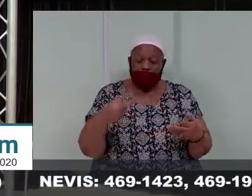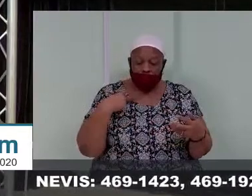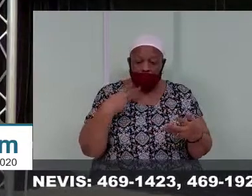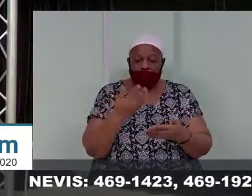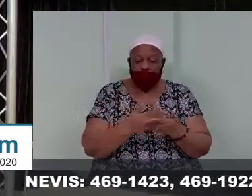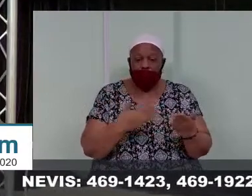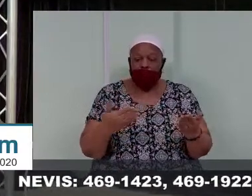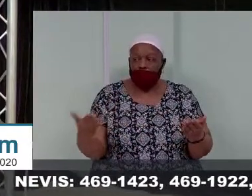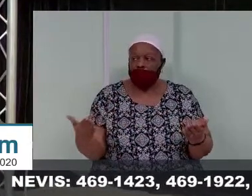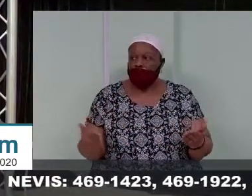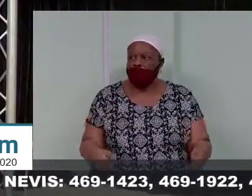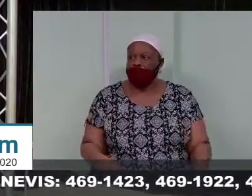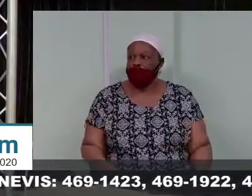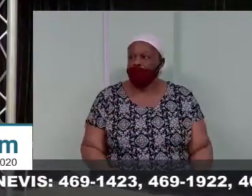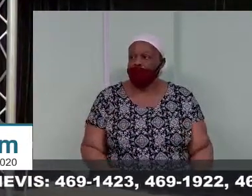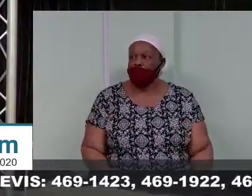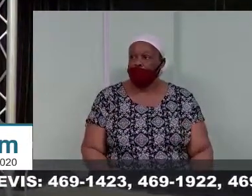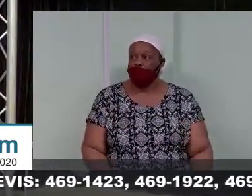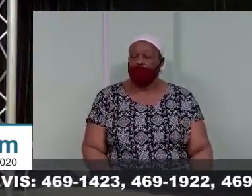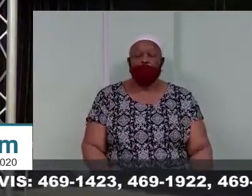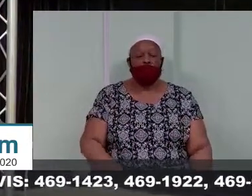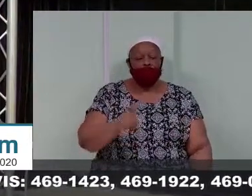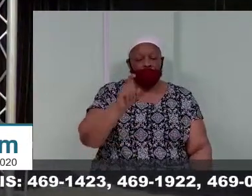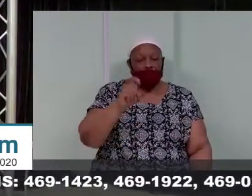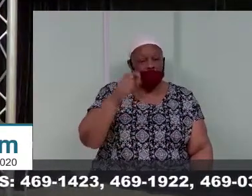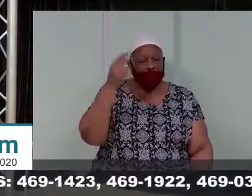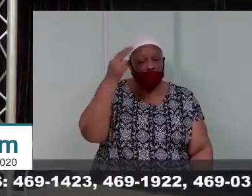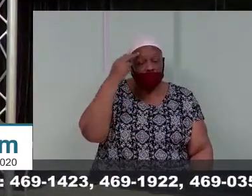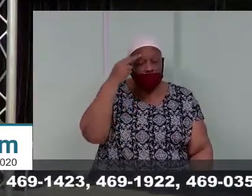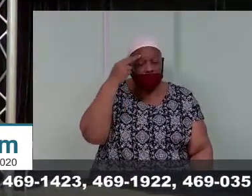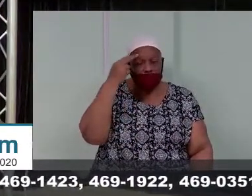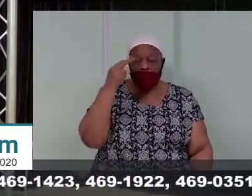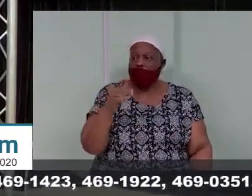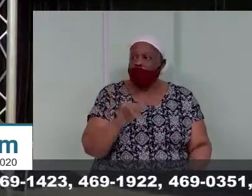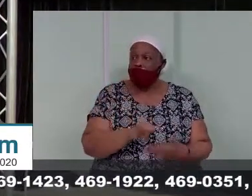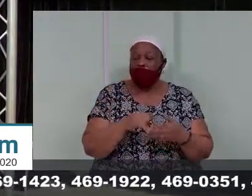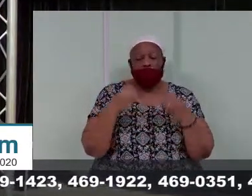In conclusion, it must be noted that many